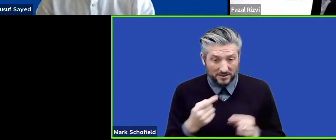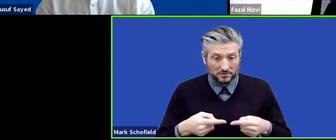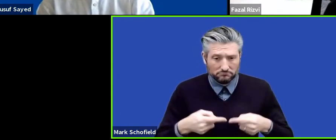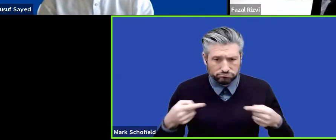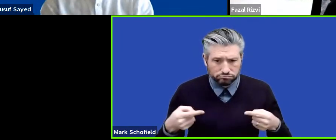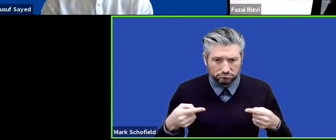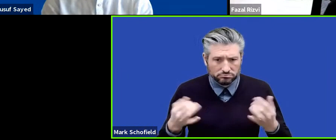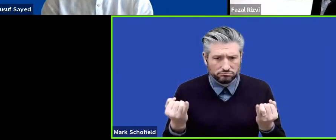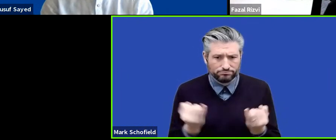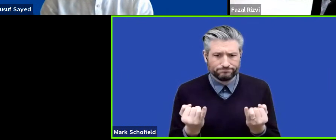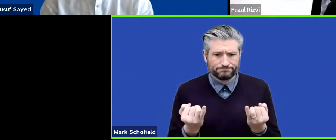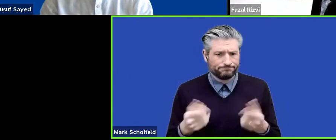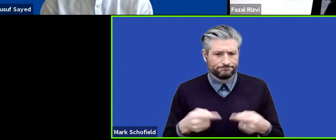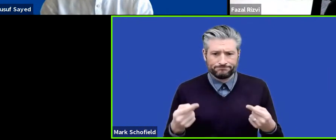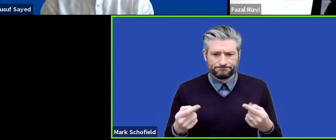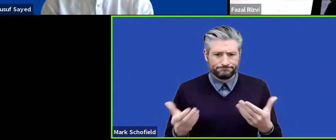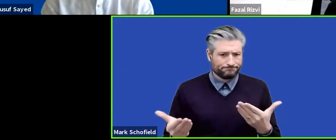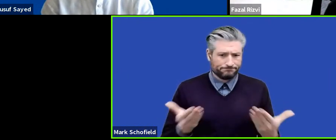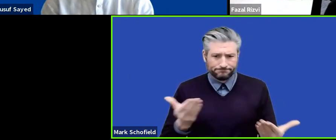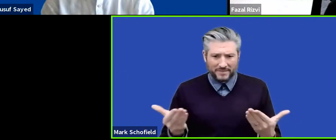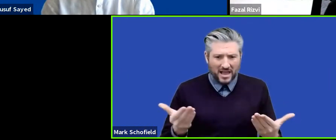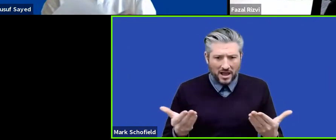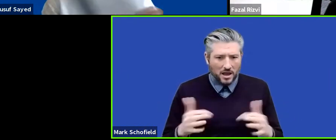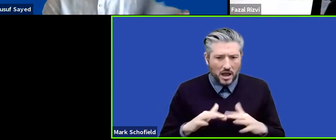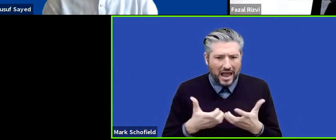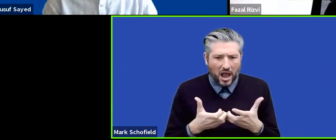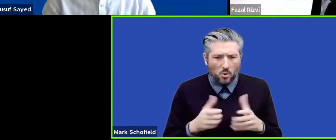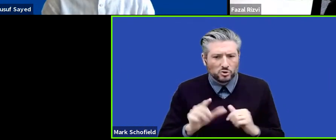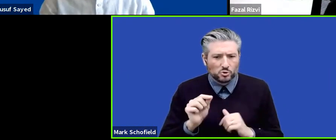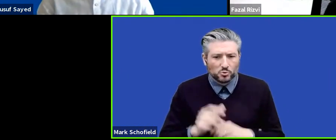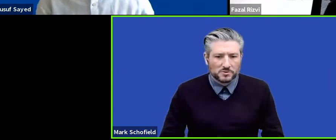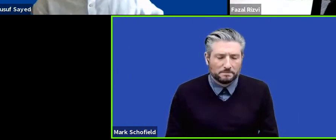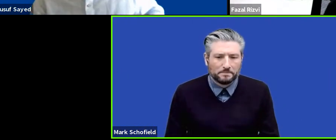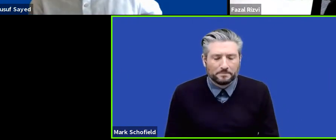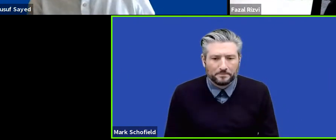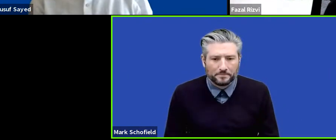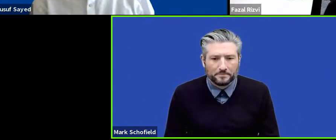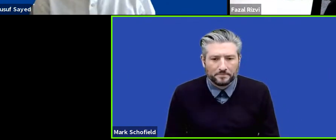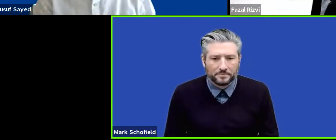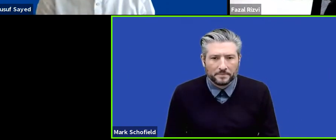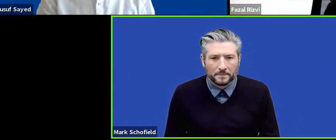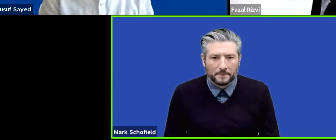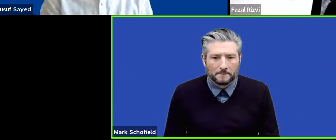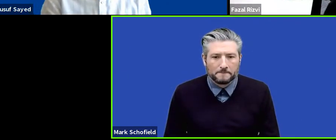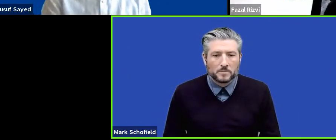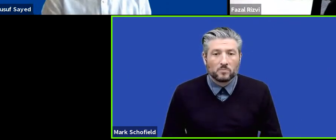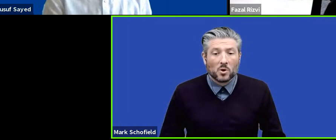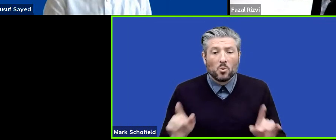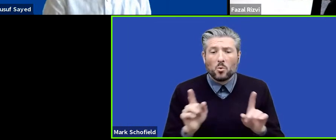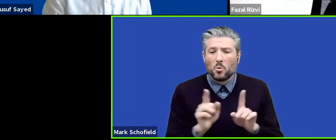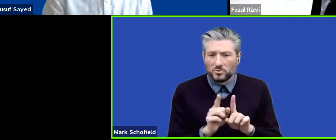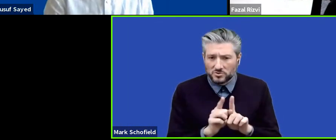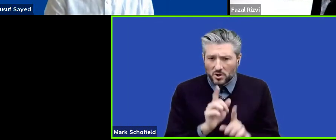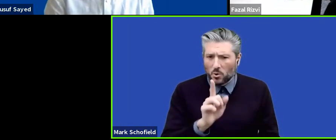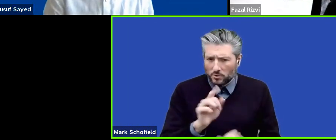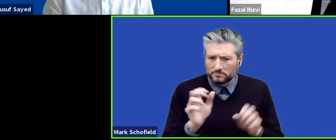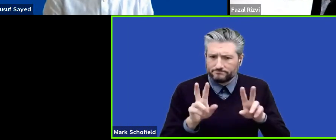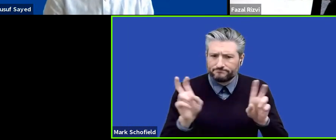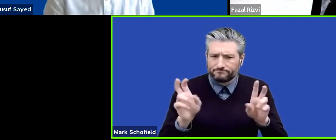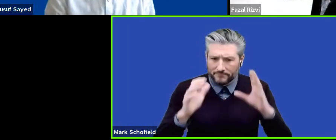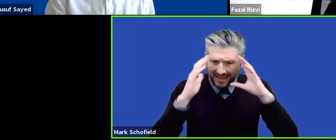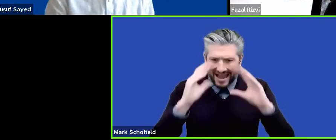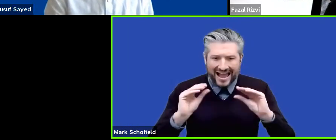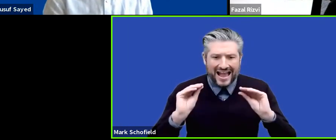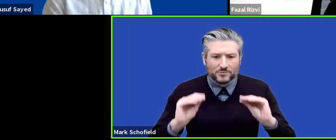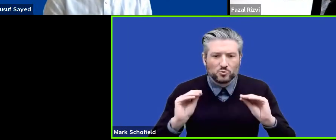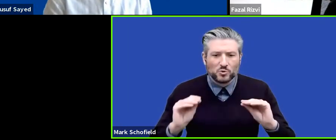Fazal, that I think we want to open the provocations after. The second is the issue around education choices. And